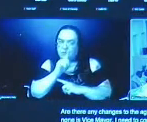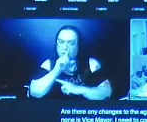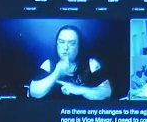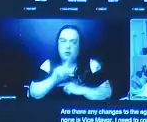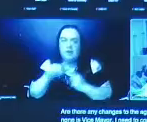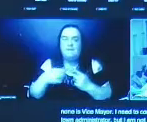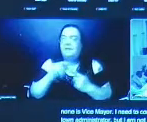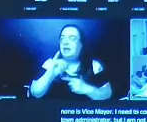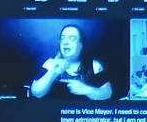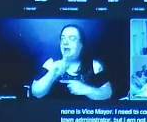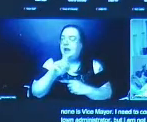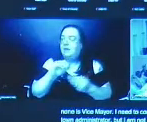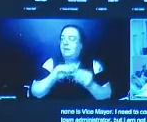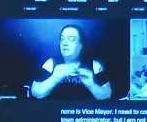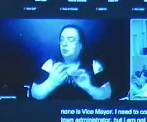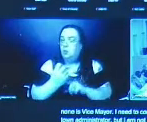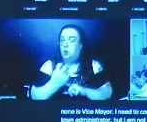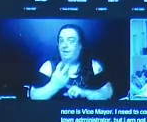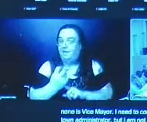number 12.